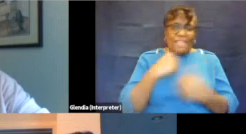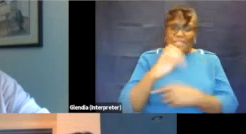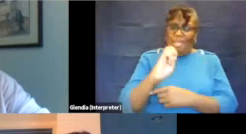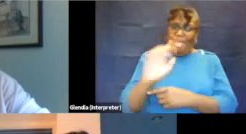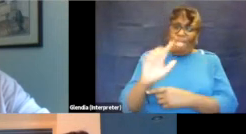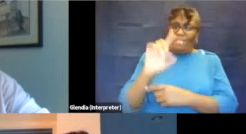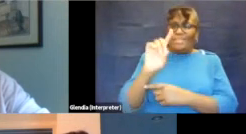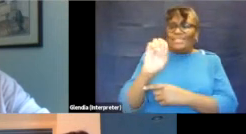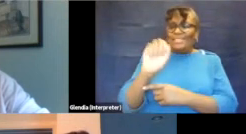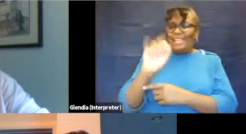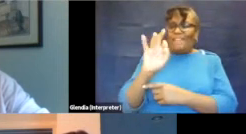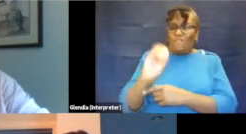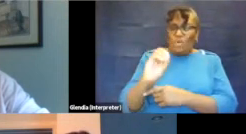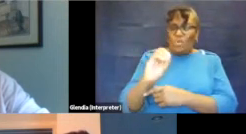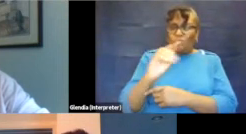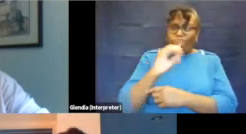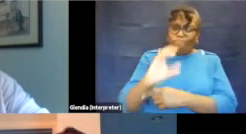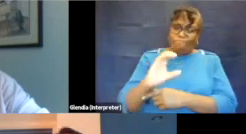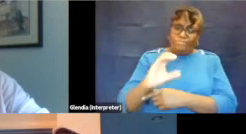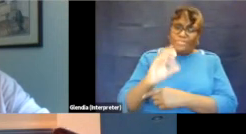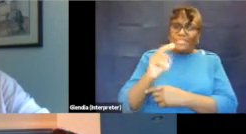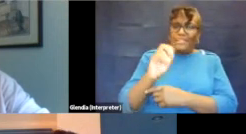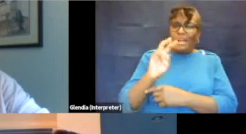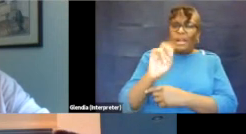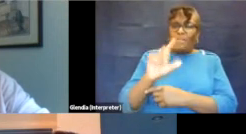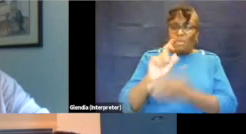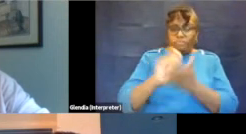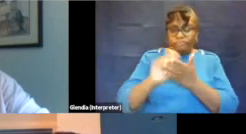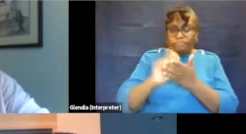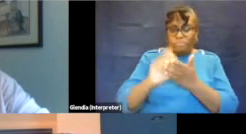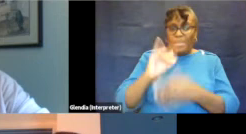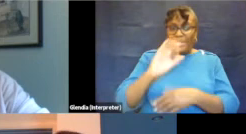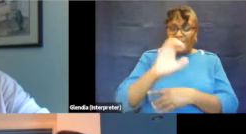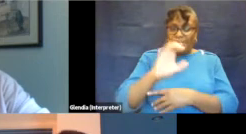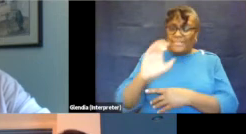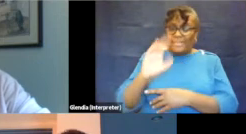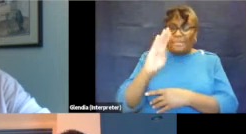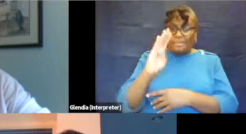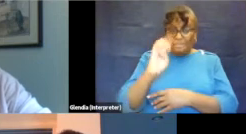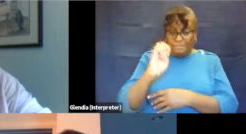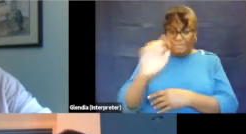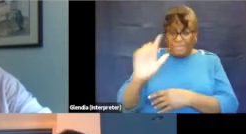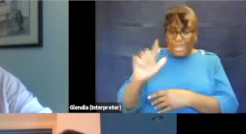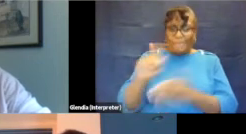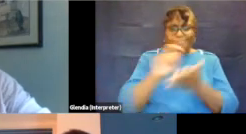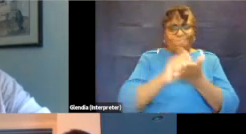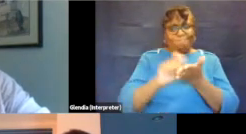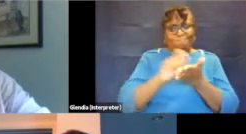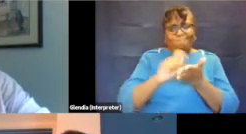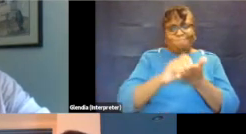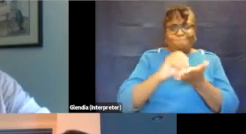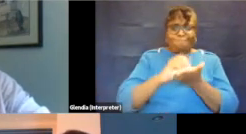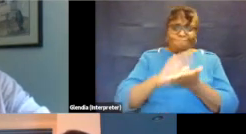a graphic novel written by C.C. Bell, who is a person with hearing loss, and she writes about her different experiences. Our teachers of the deaf